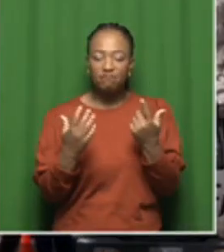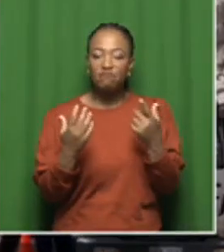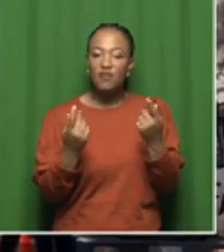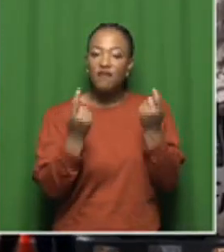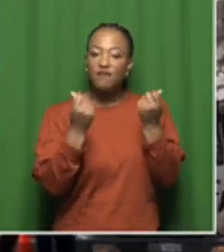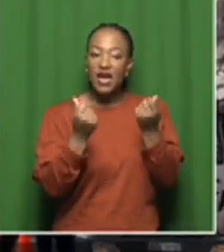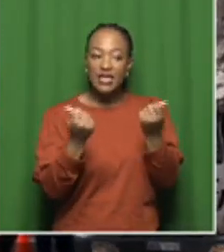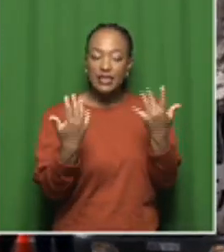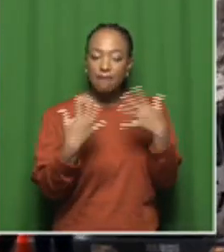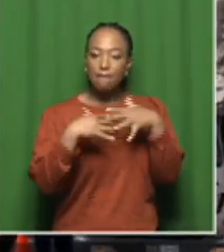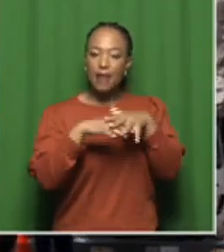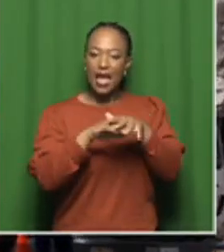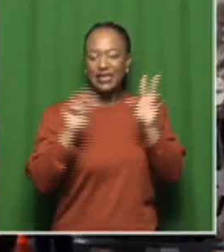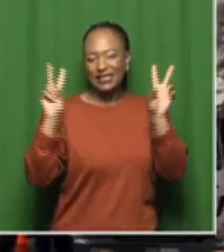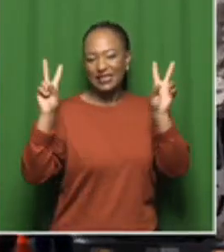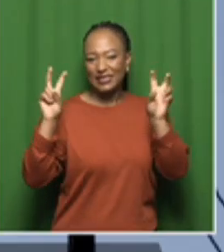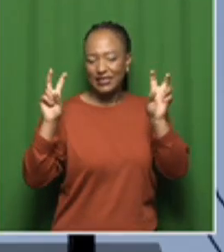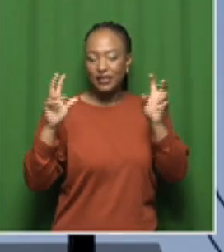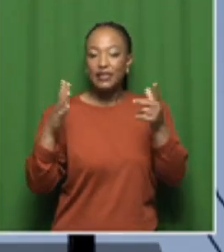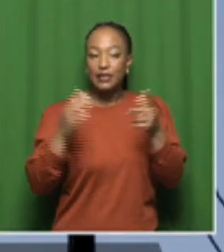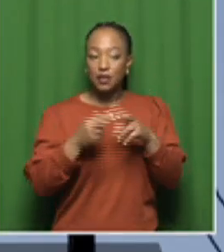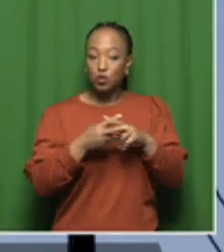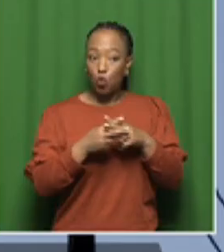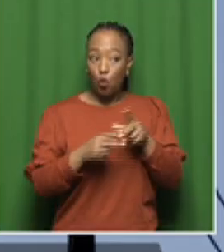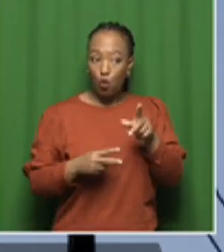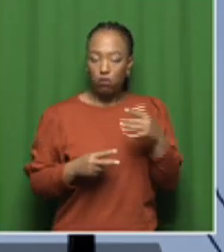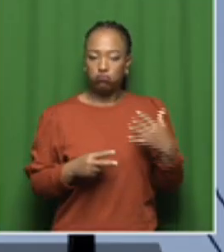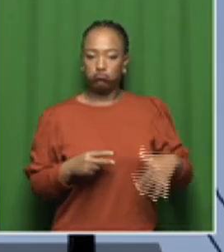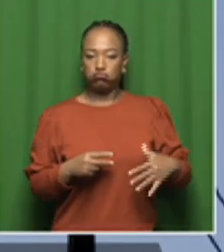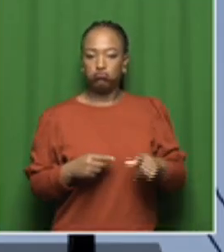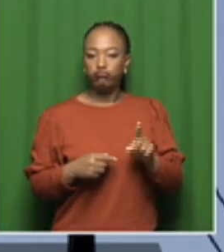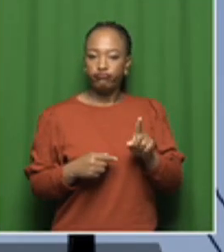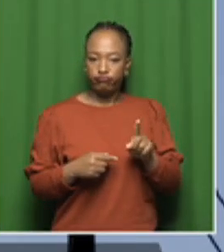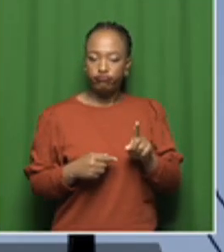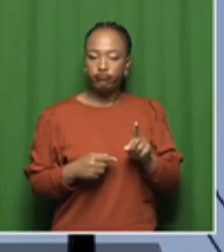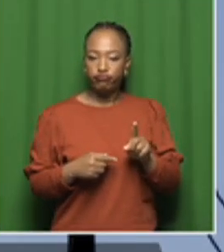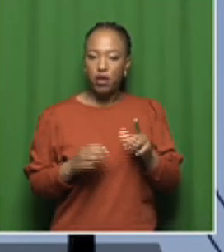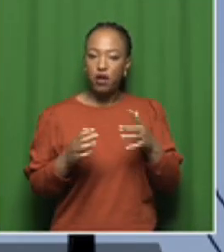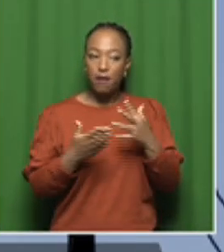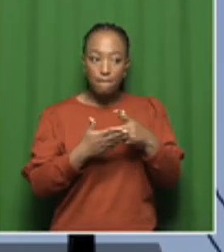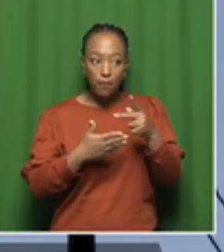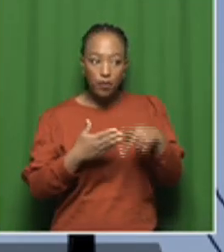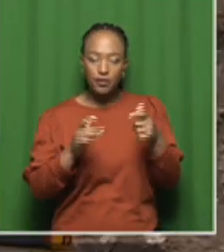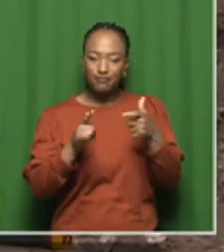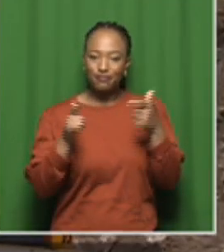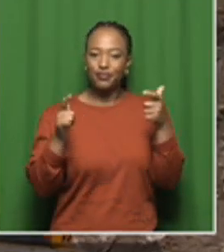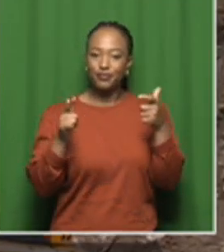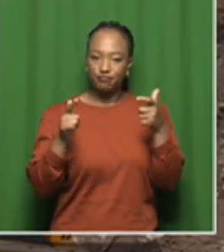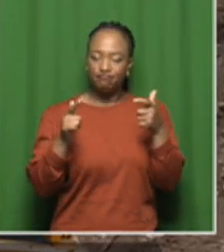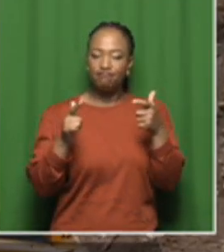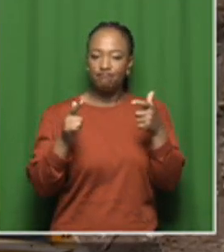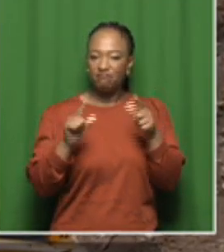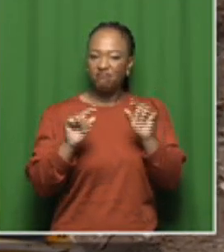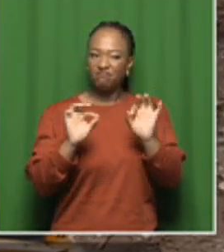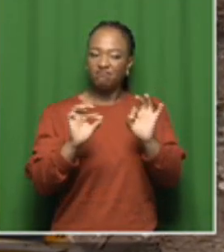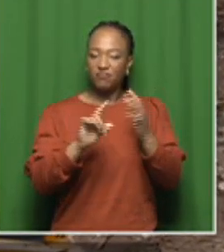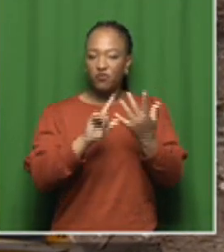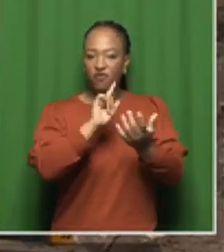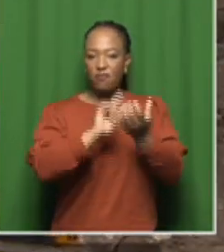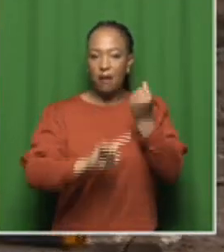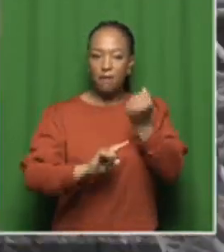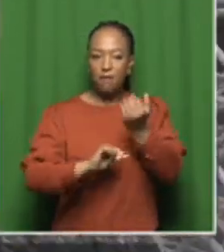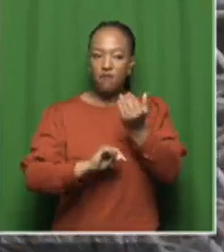financing was also cited as a tool that can go a long way in getting major projects done and reducing the risks at play for